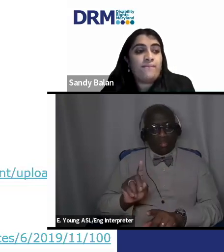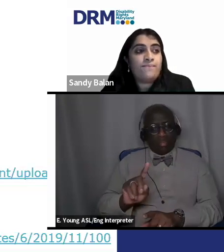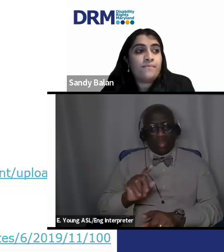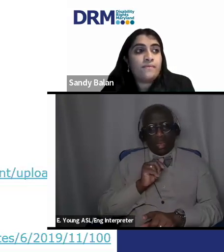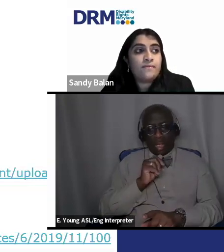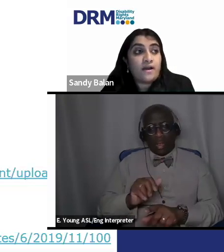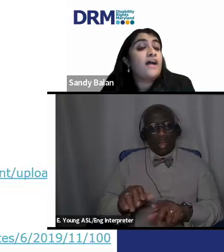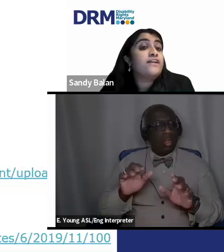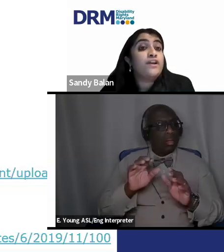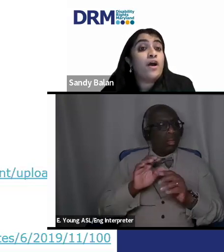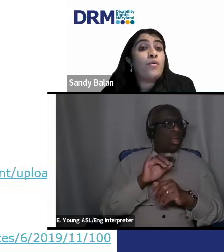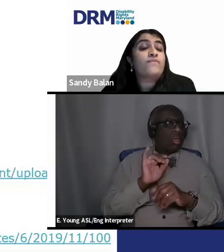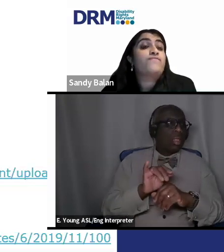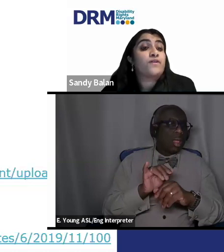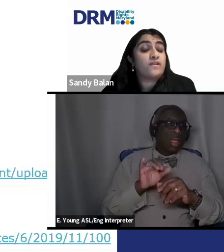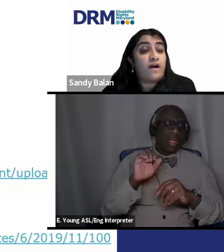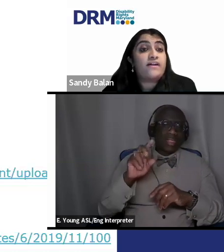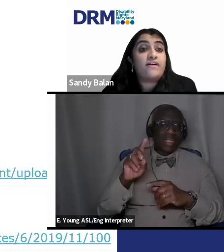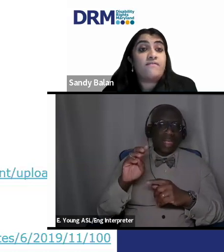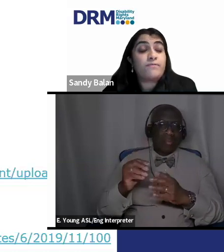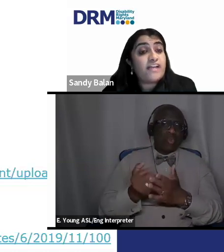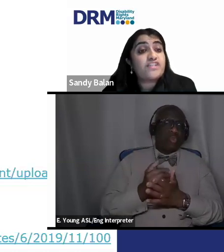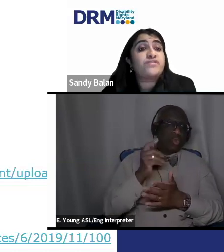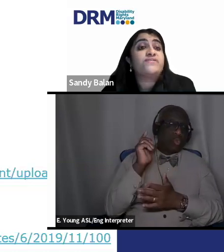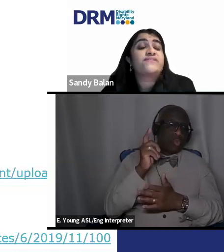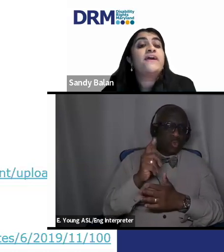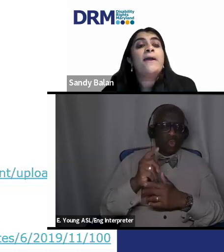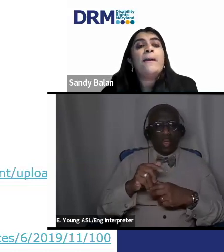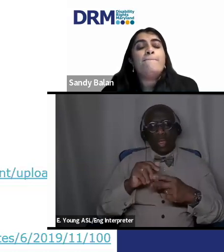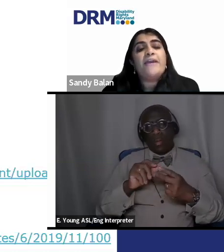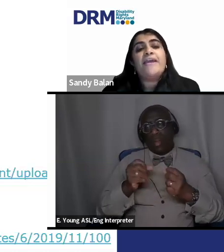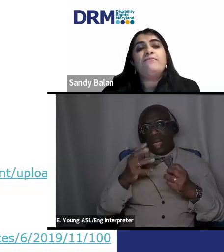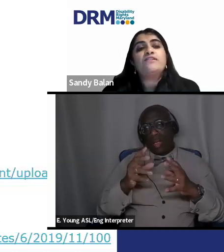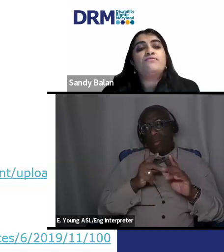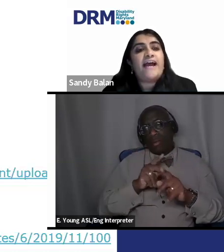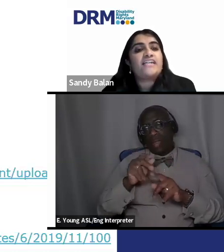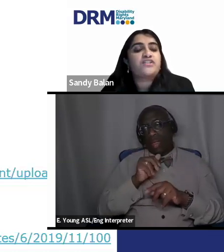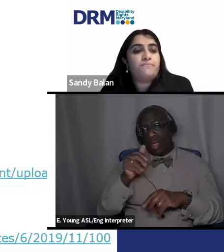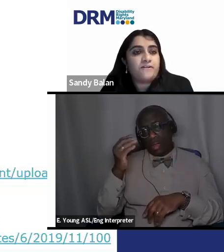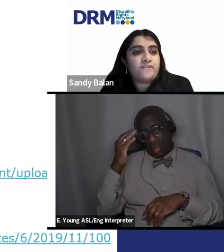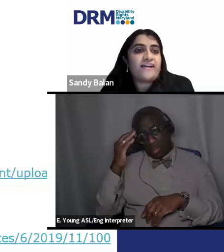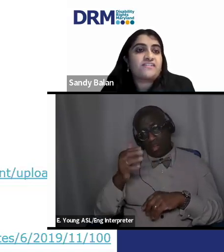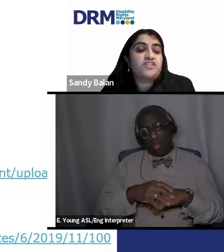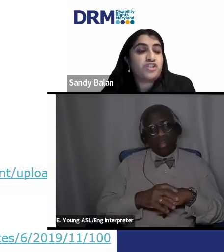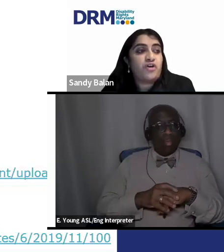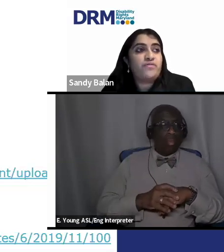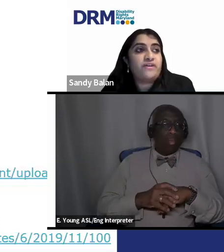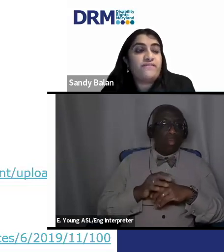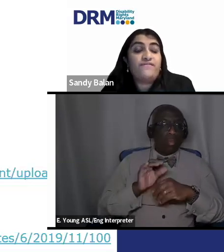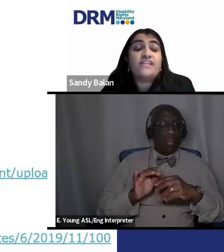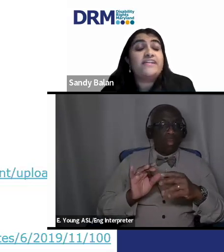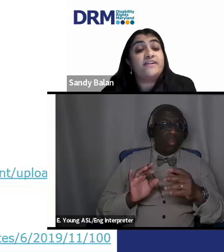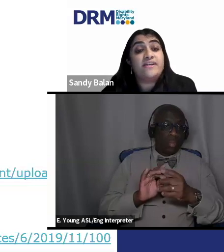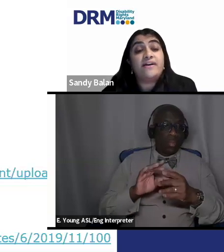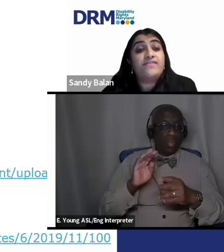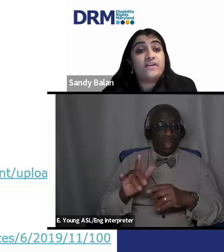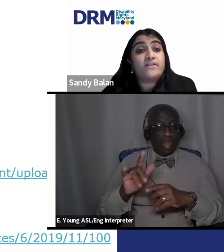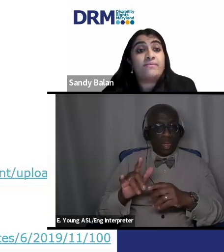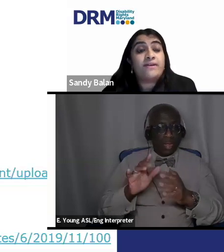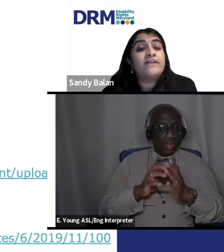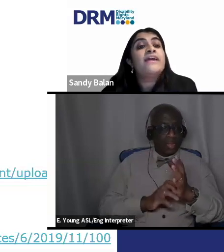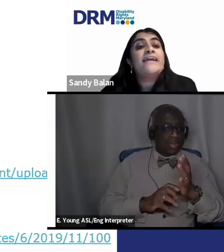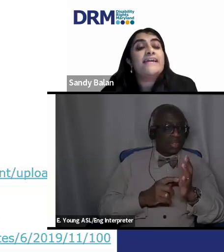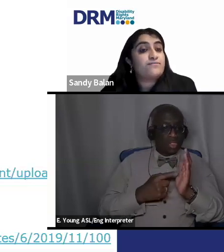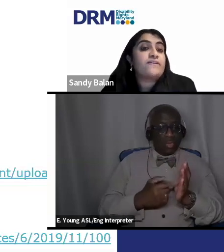relatively unknown for a lot of professionals, being able to attach the bill text to show the validity